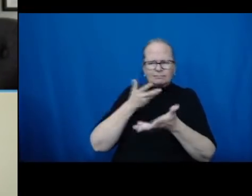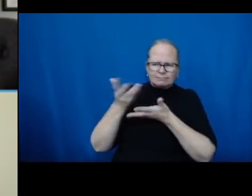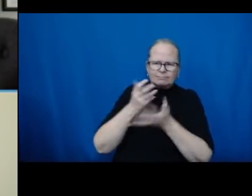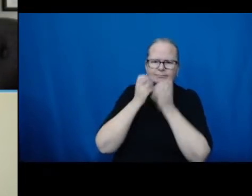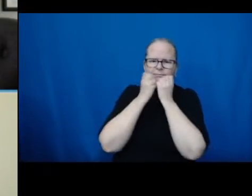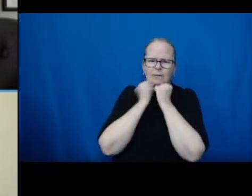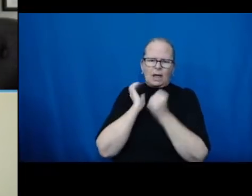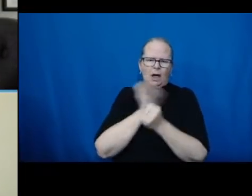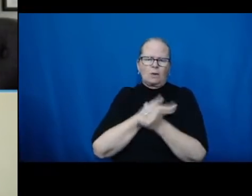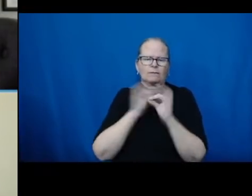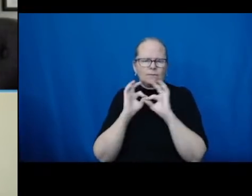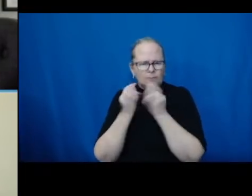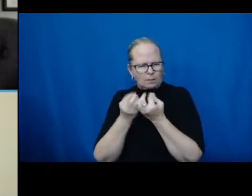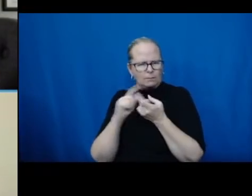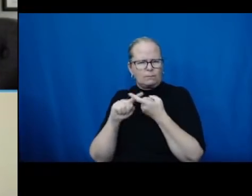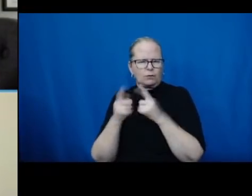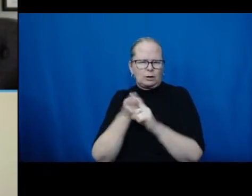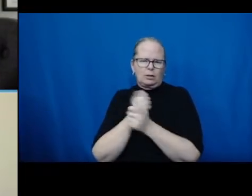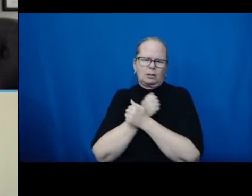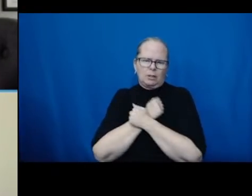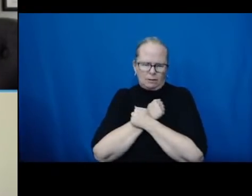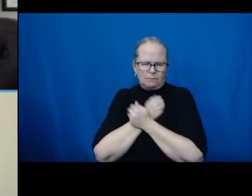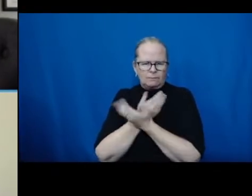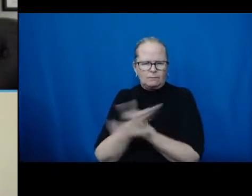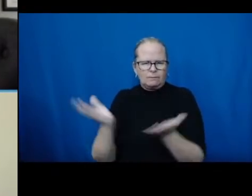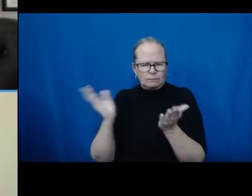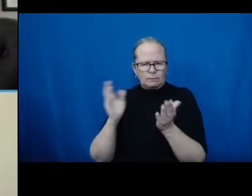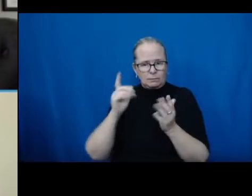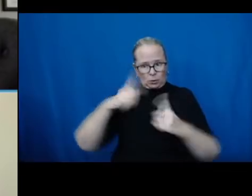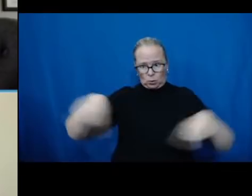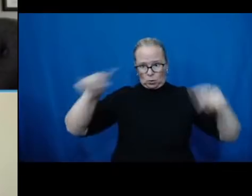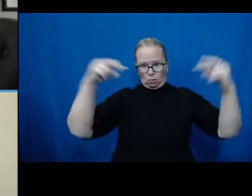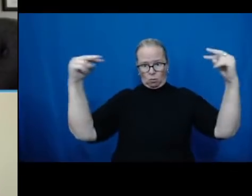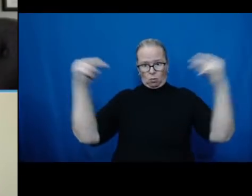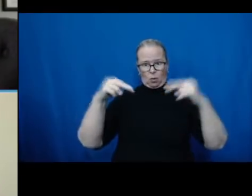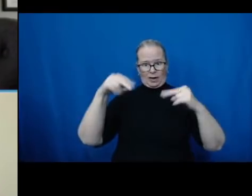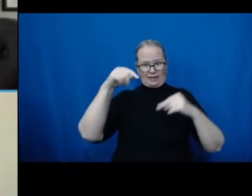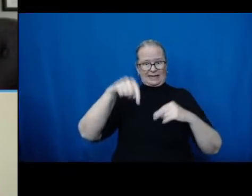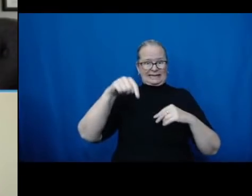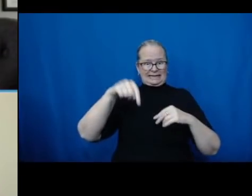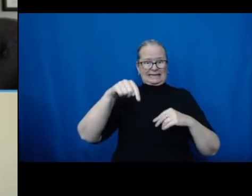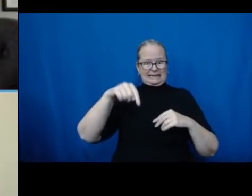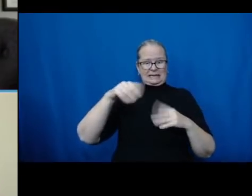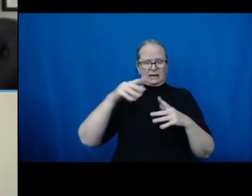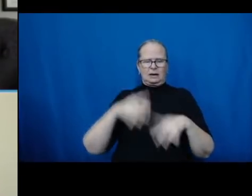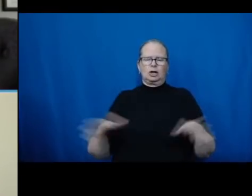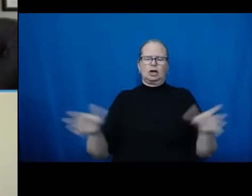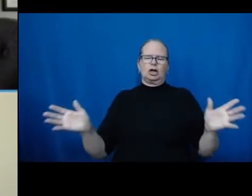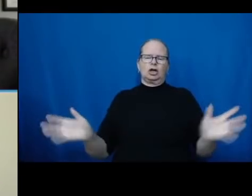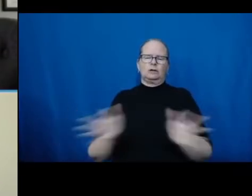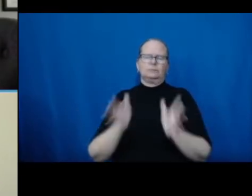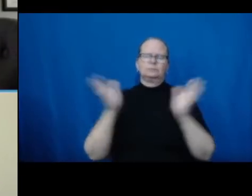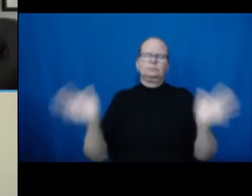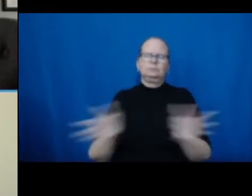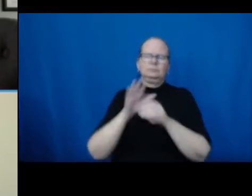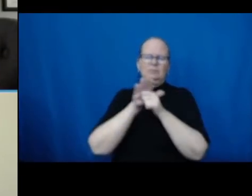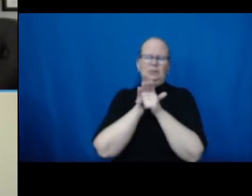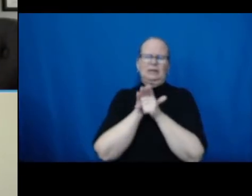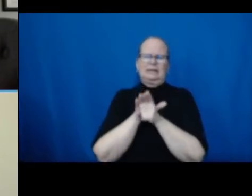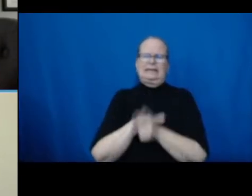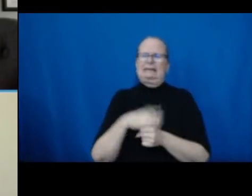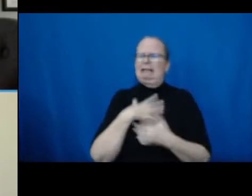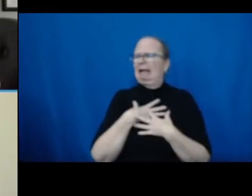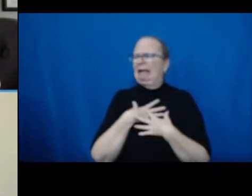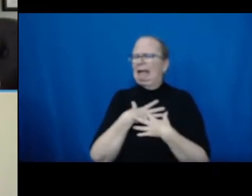not put that pressure yourself, make a conversation like this come out perfectly in an hour, to allow breathing space, to